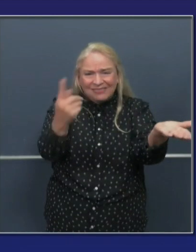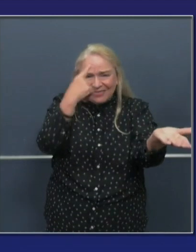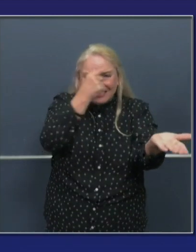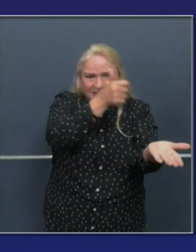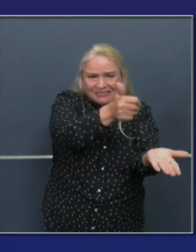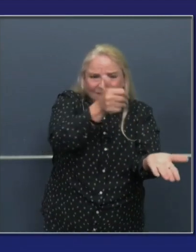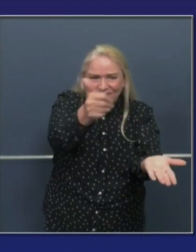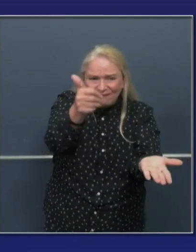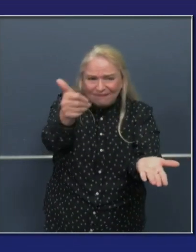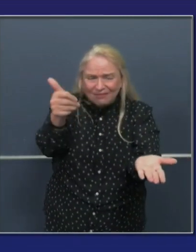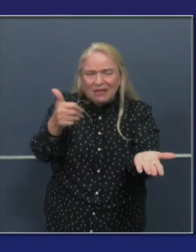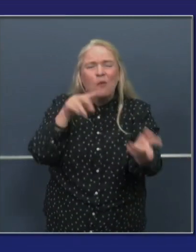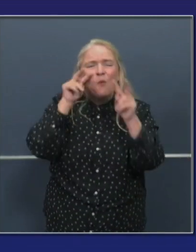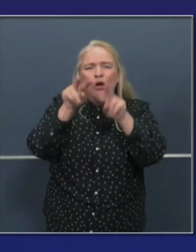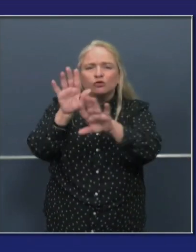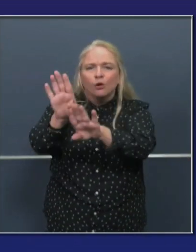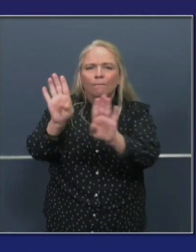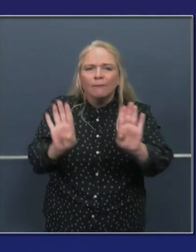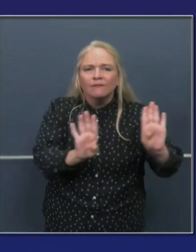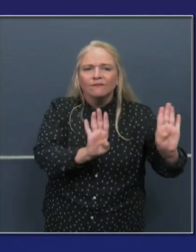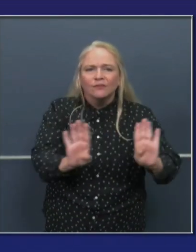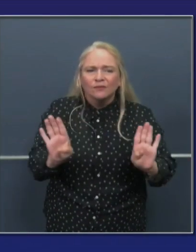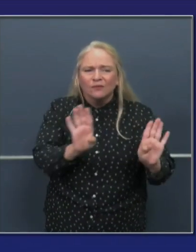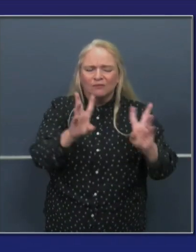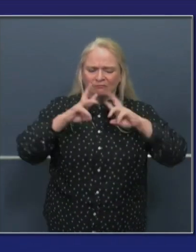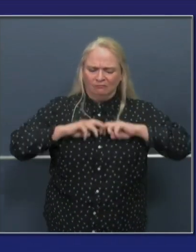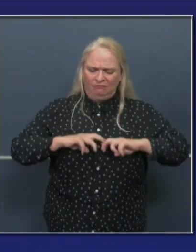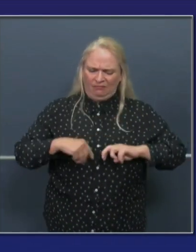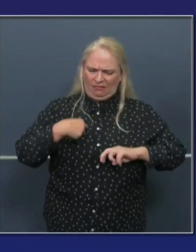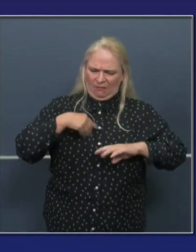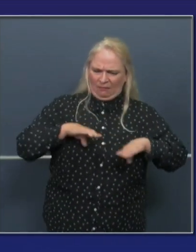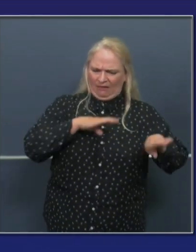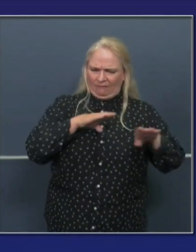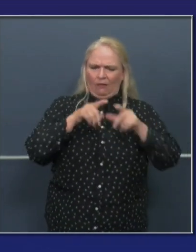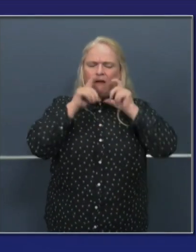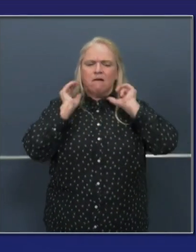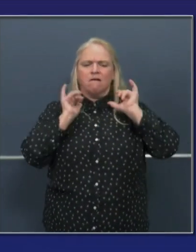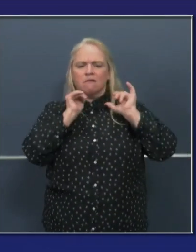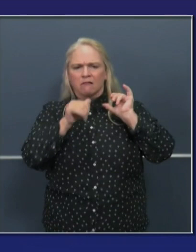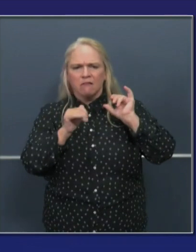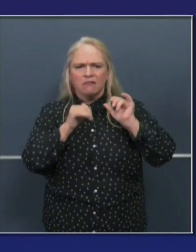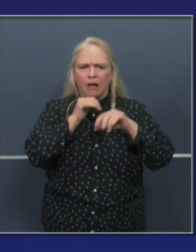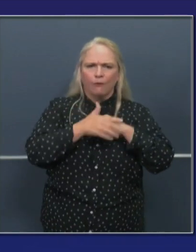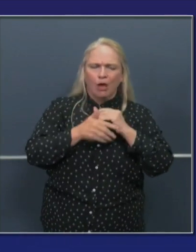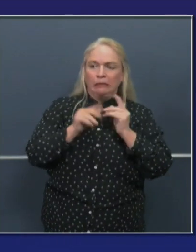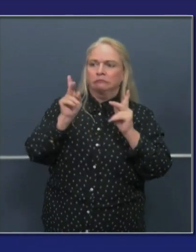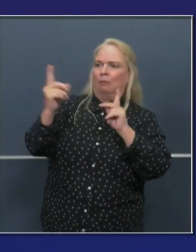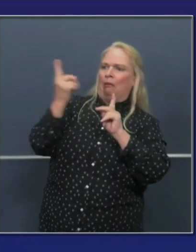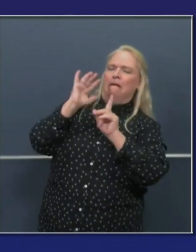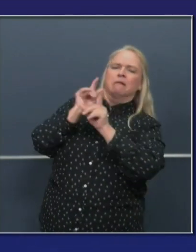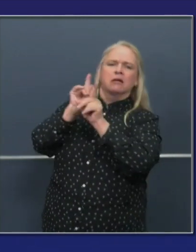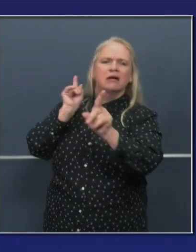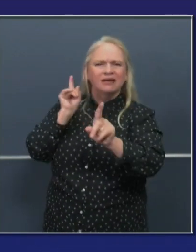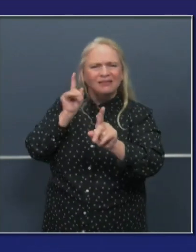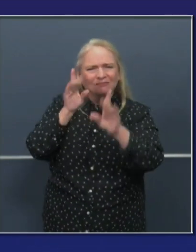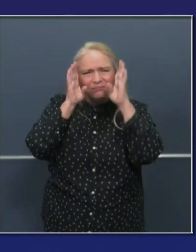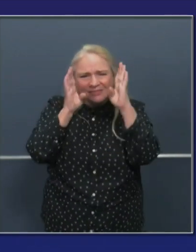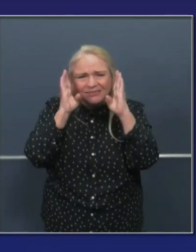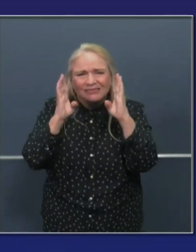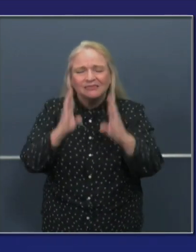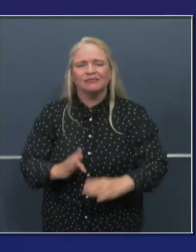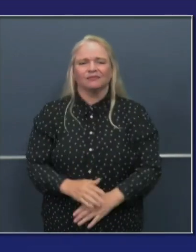even more closely, in order to mitigate the spread and the transmission of this disease. Speaking of spread and